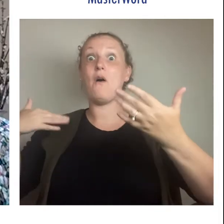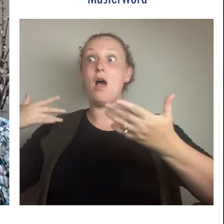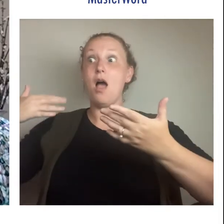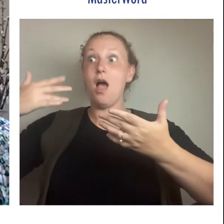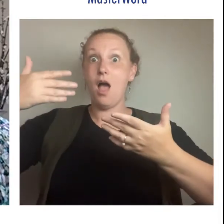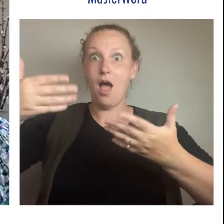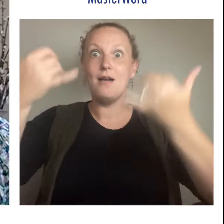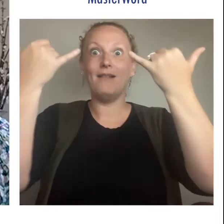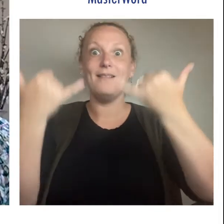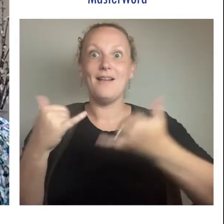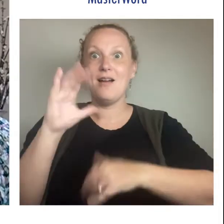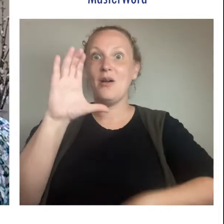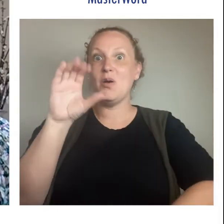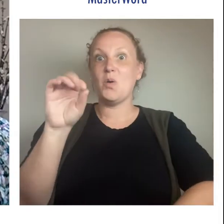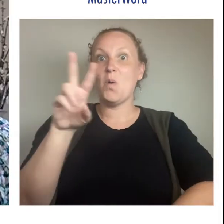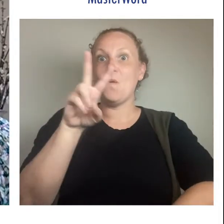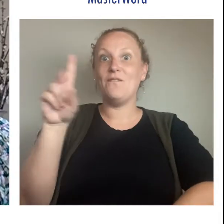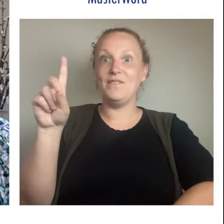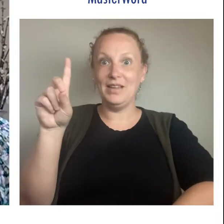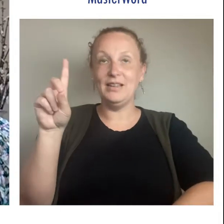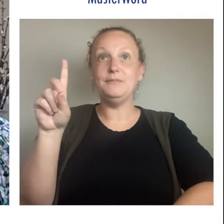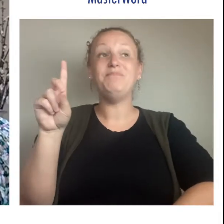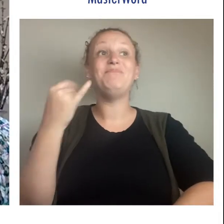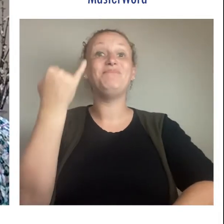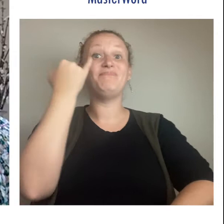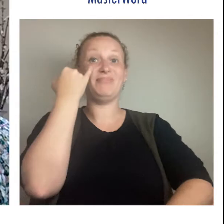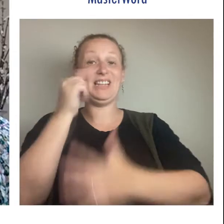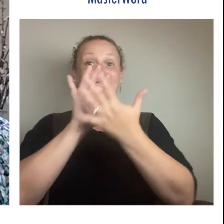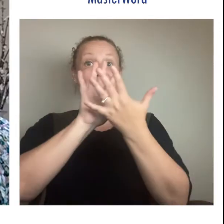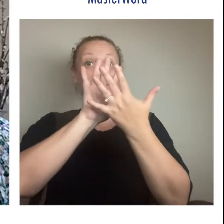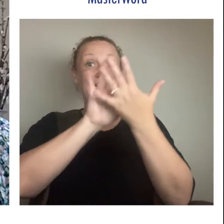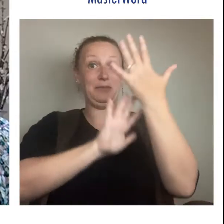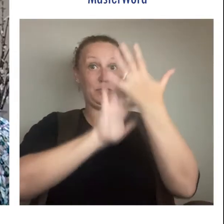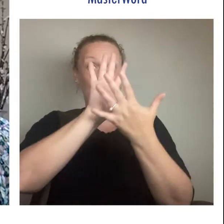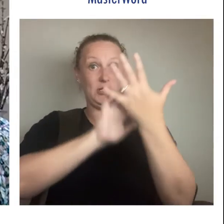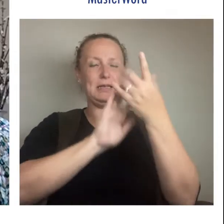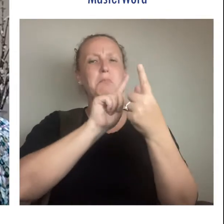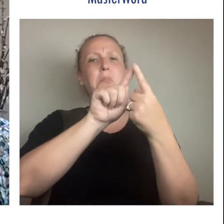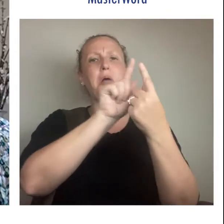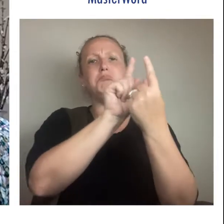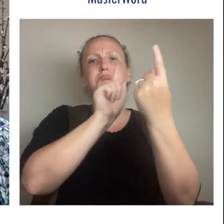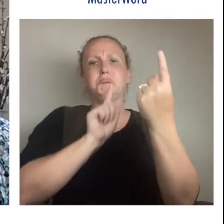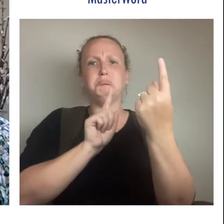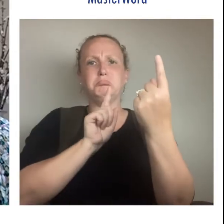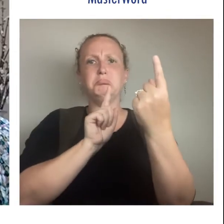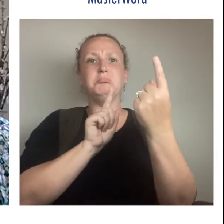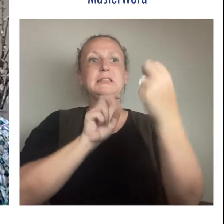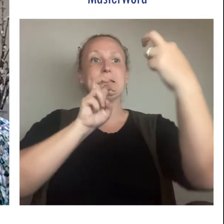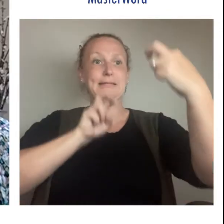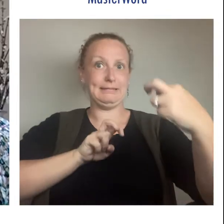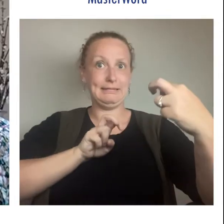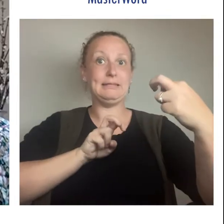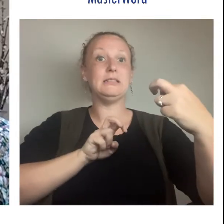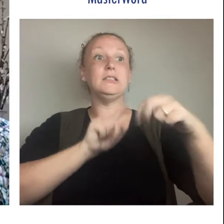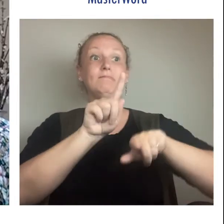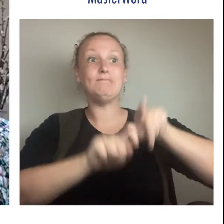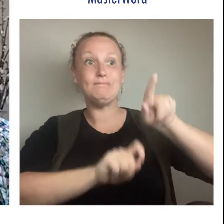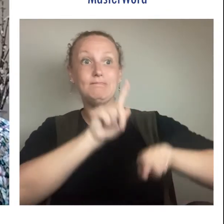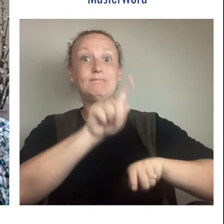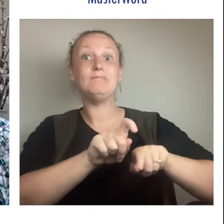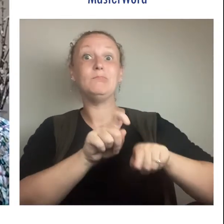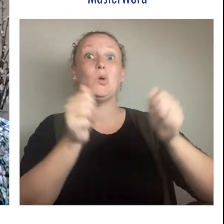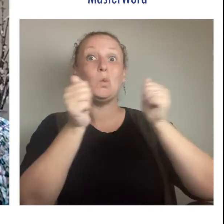where if you're doing a in-person socially distanced deposition with masks